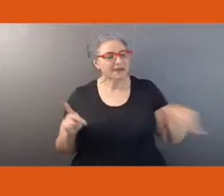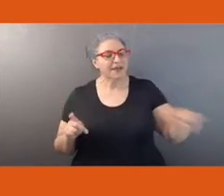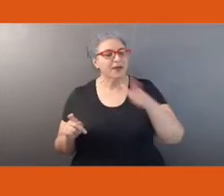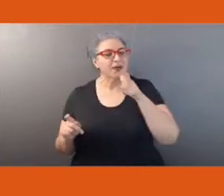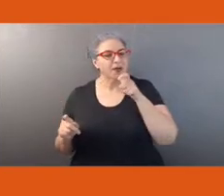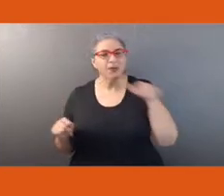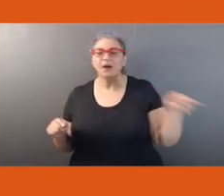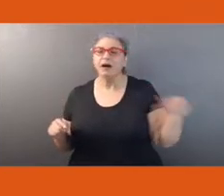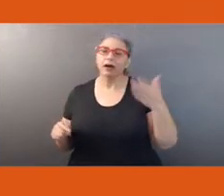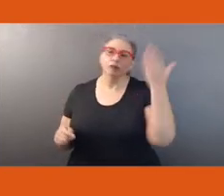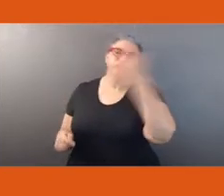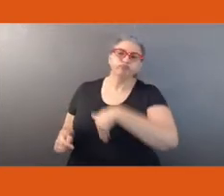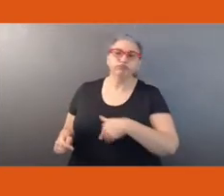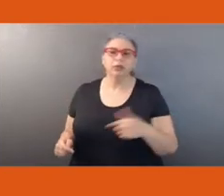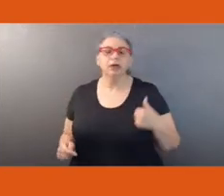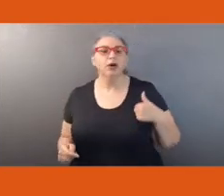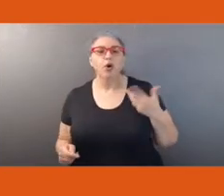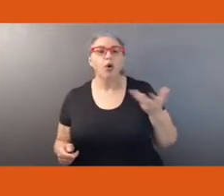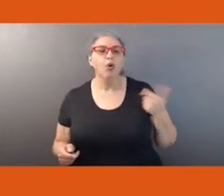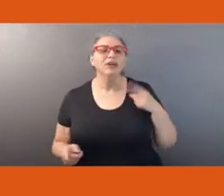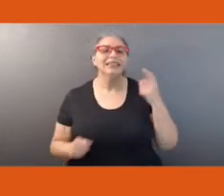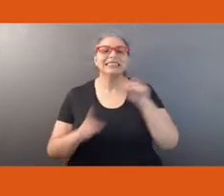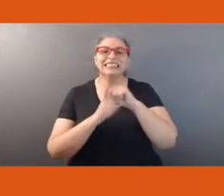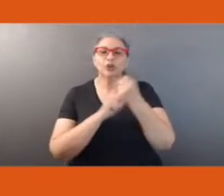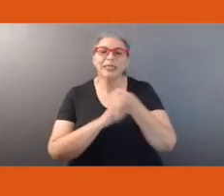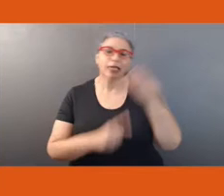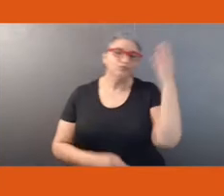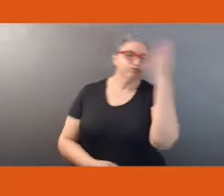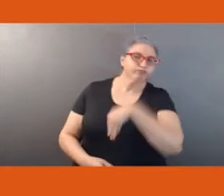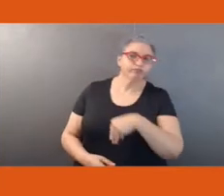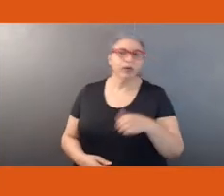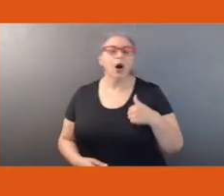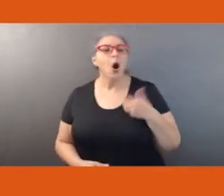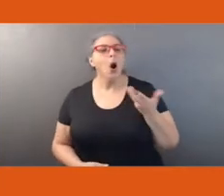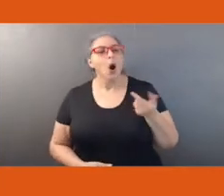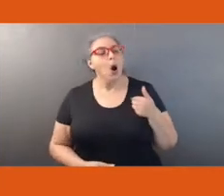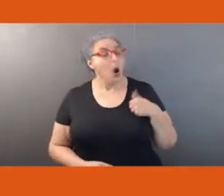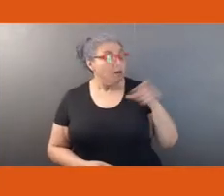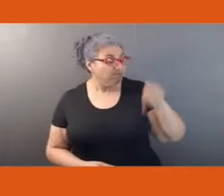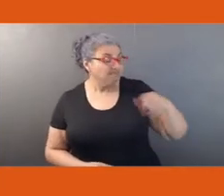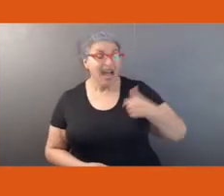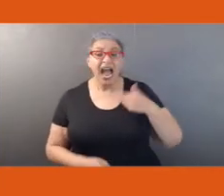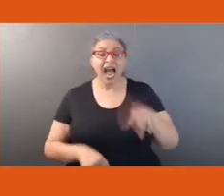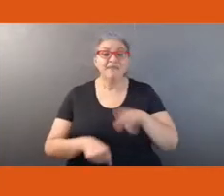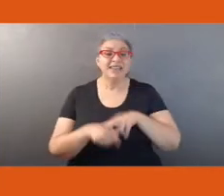are actors, or there are circumstances where